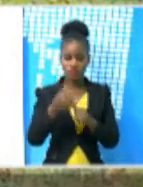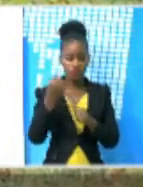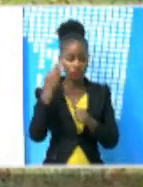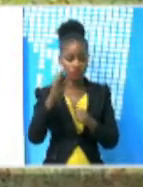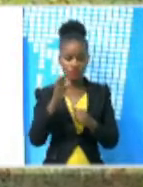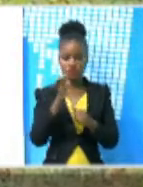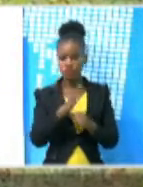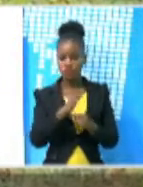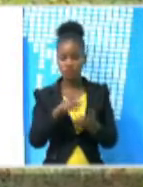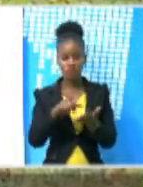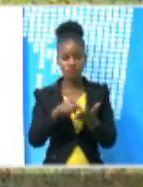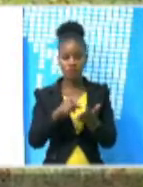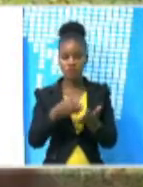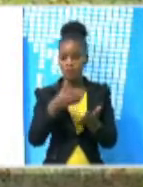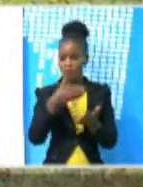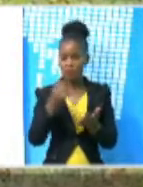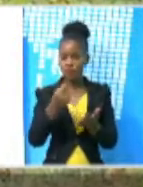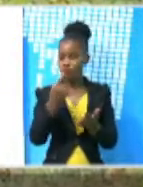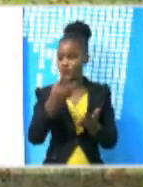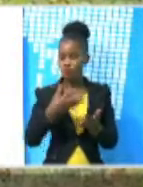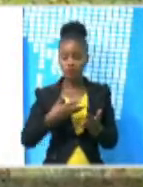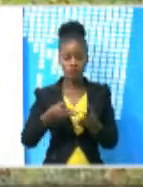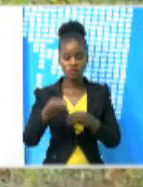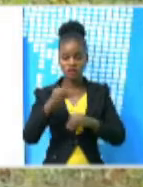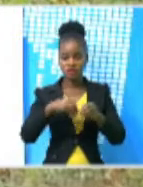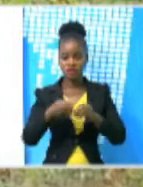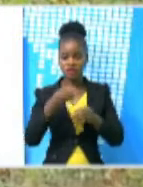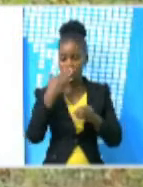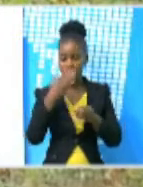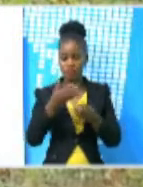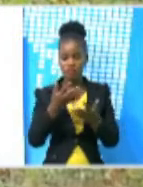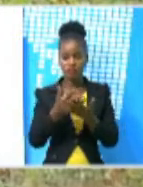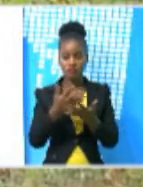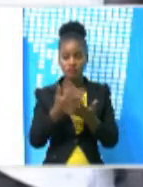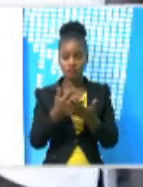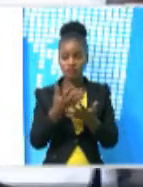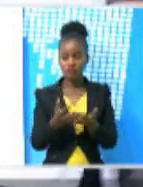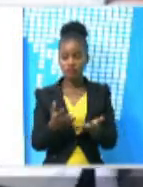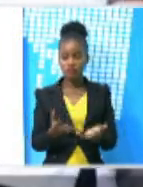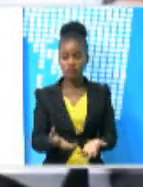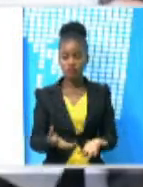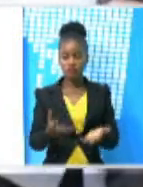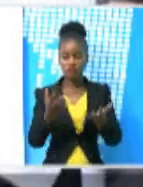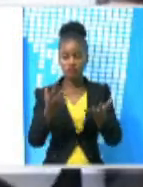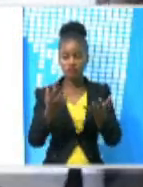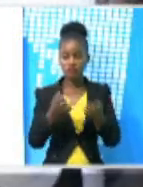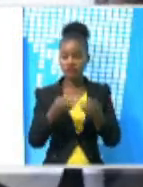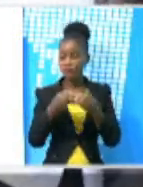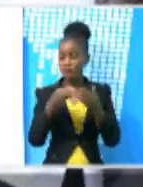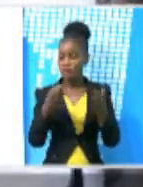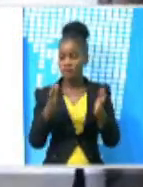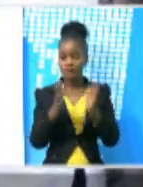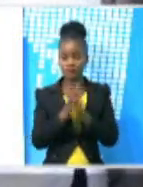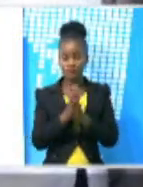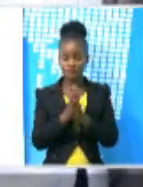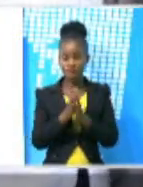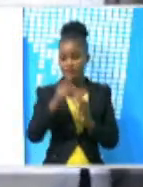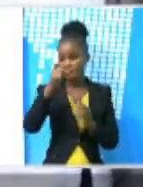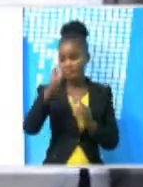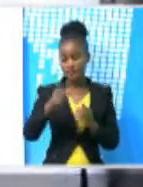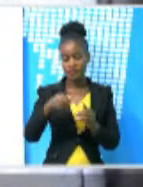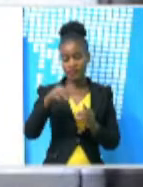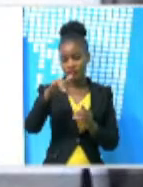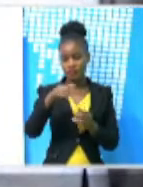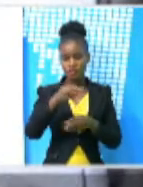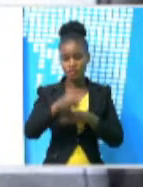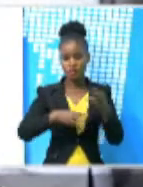with beans. The best one can harvest is a basket of 10 kilos. Amos Tonjirwe, the parish chief of Chitojo